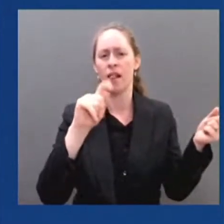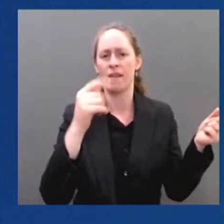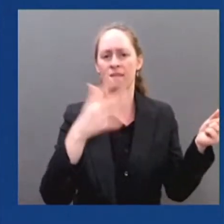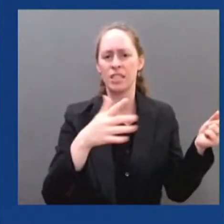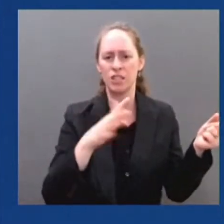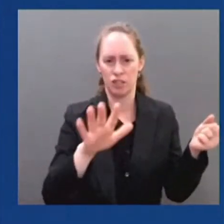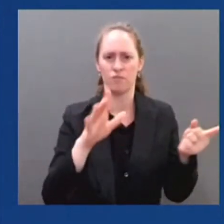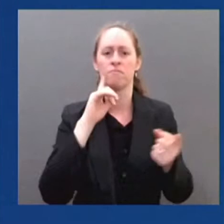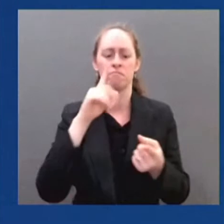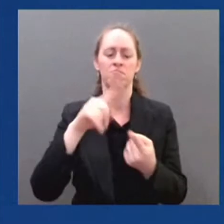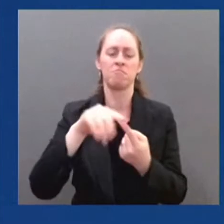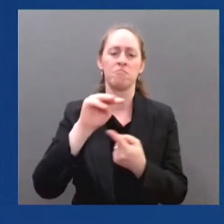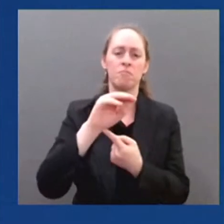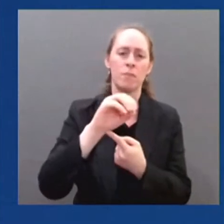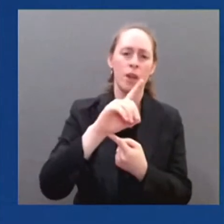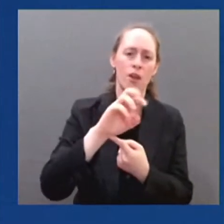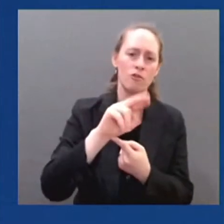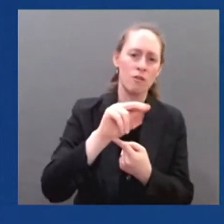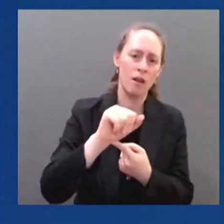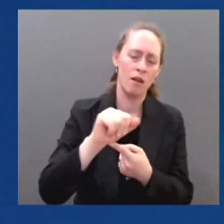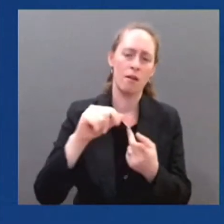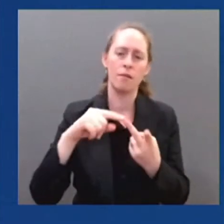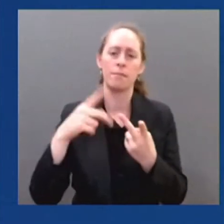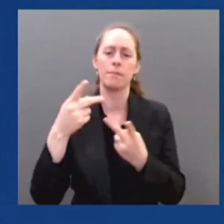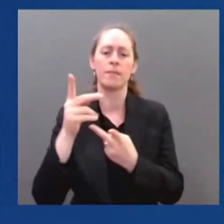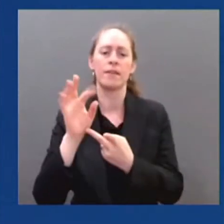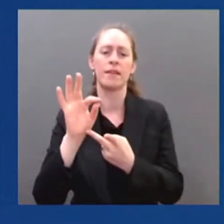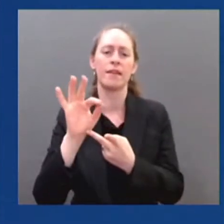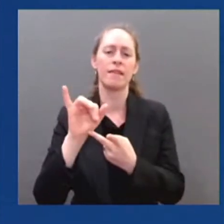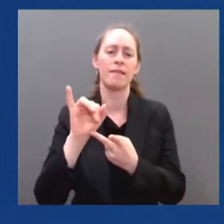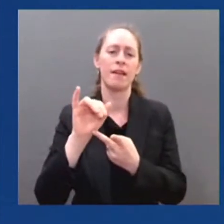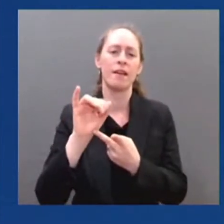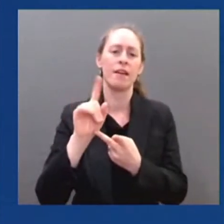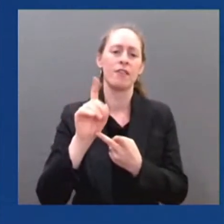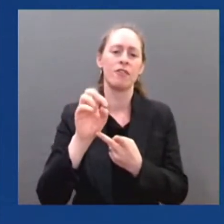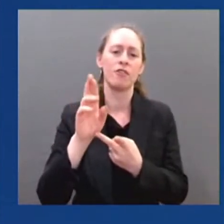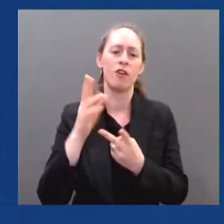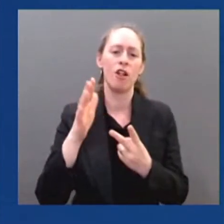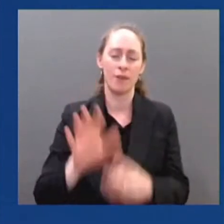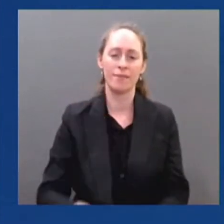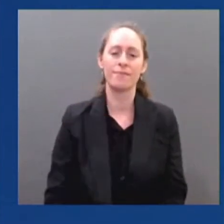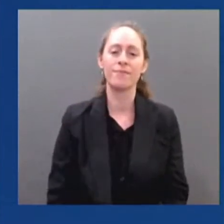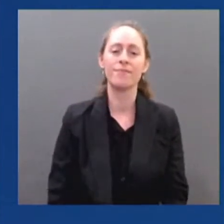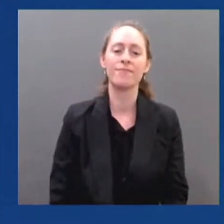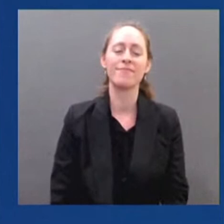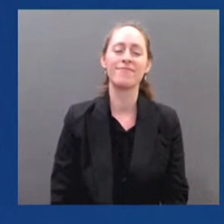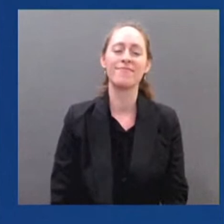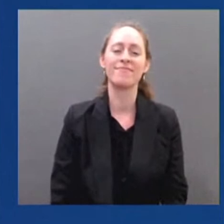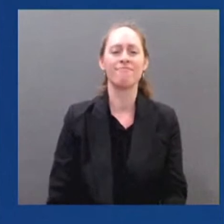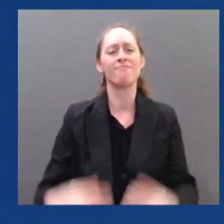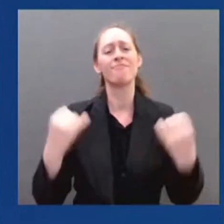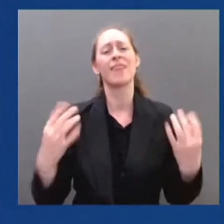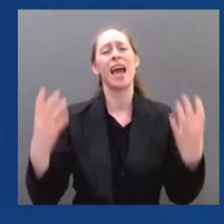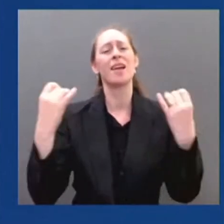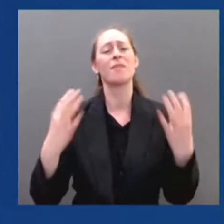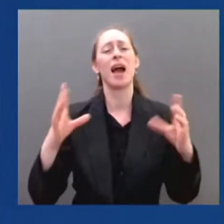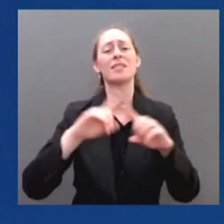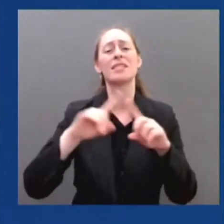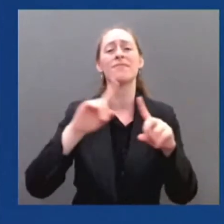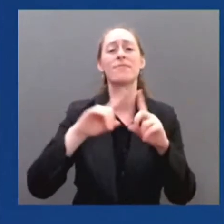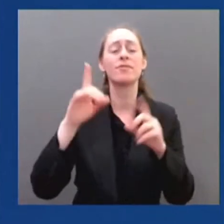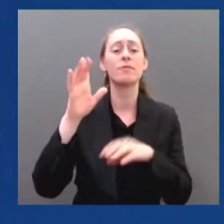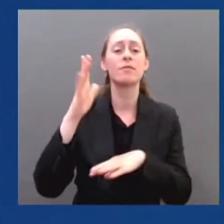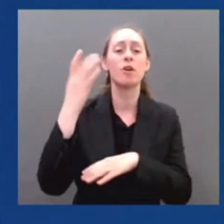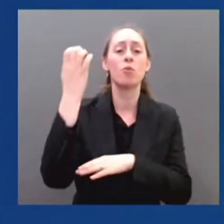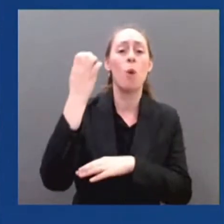we know is that many European countries are far along in their contract negotiations with these